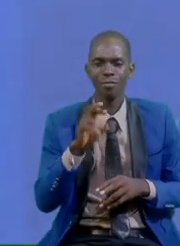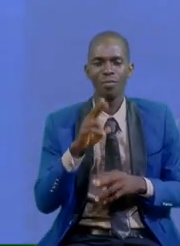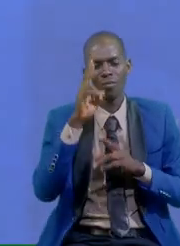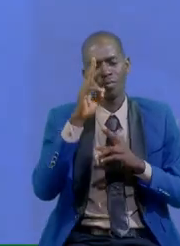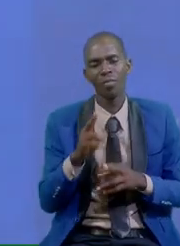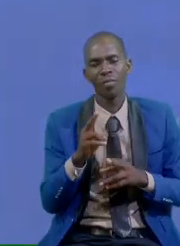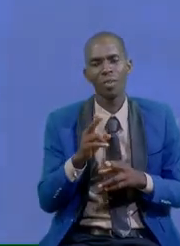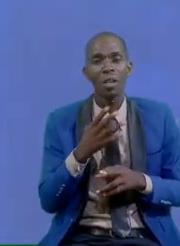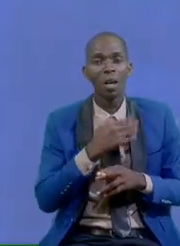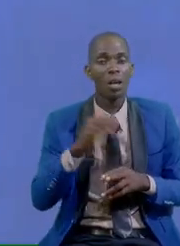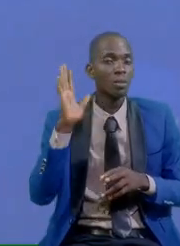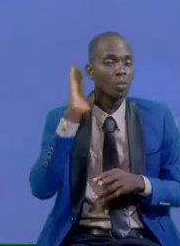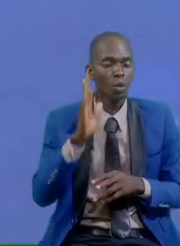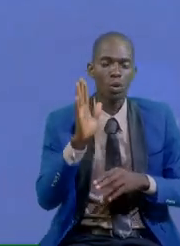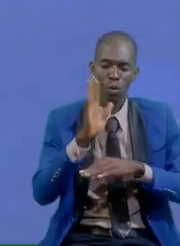you madam.